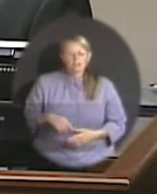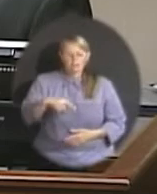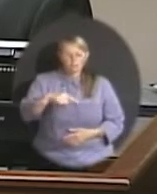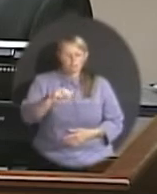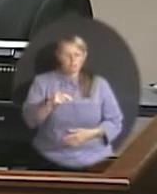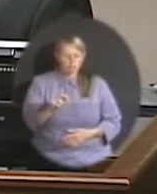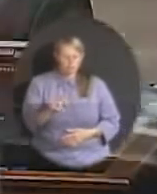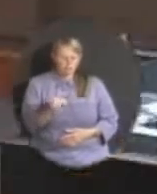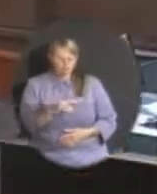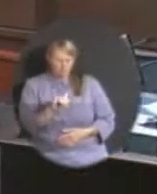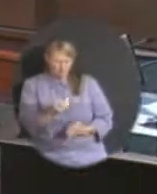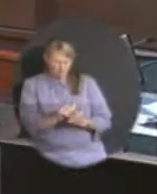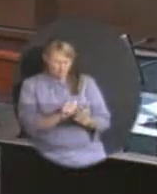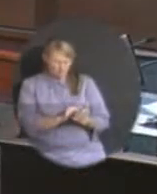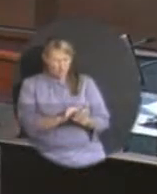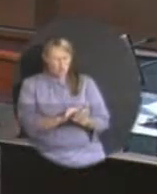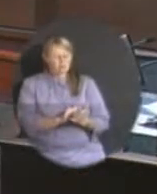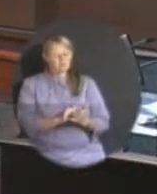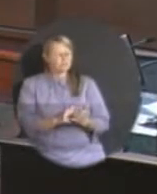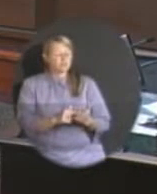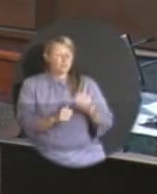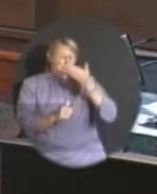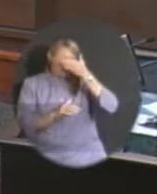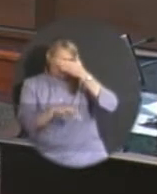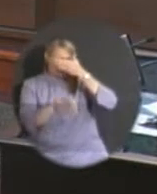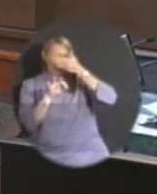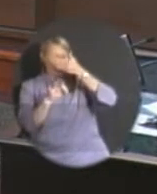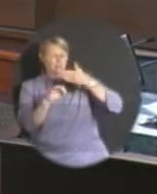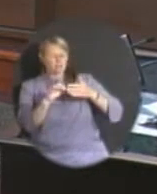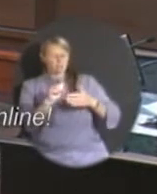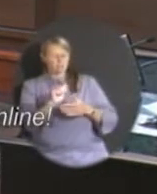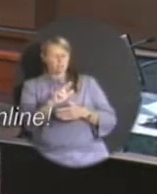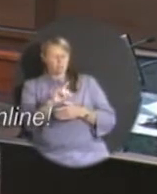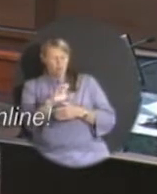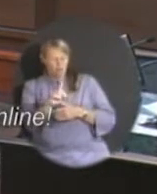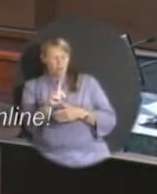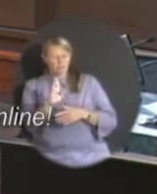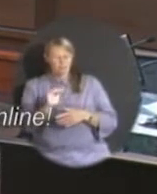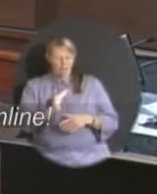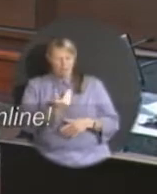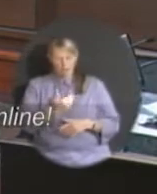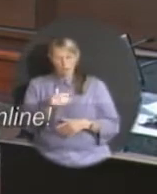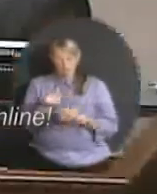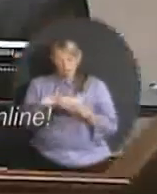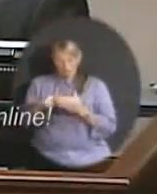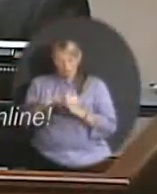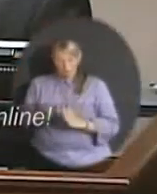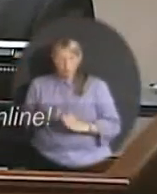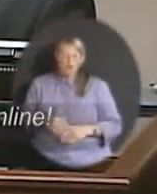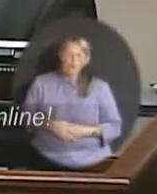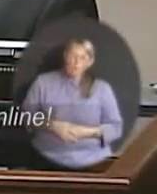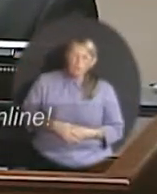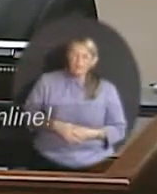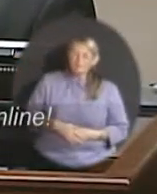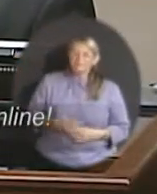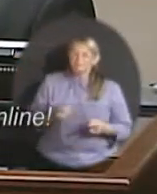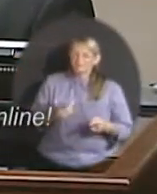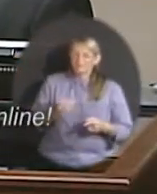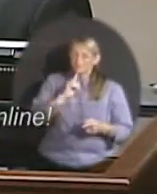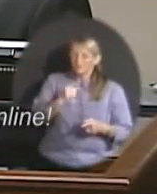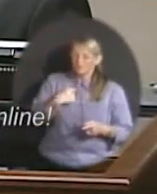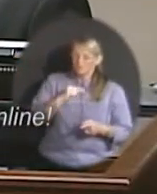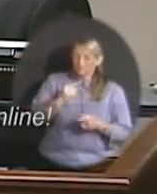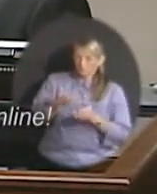randomly audited by our auditor? They are not. They're really audited internally every time a replenishment is requested. We're checking all